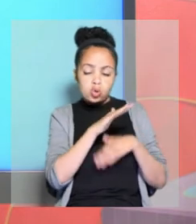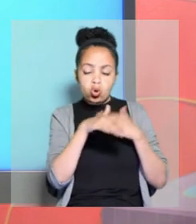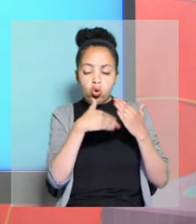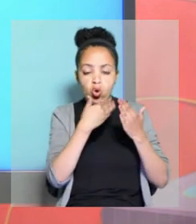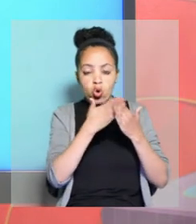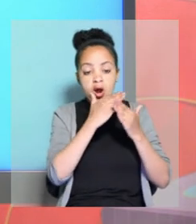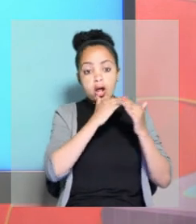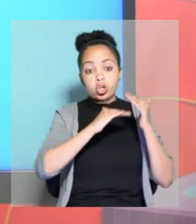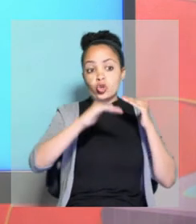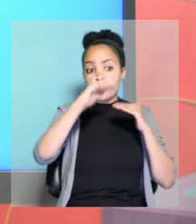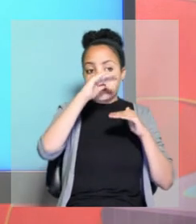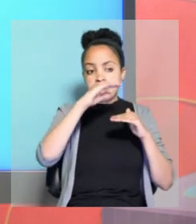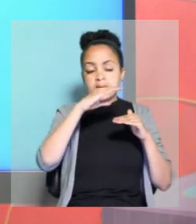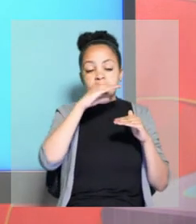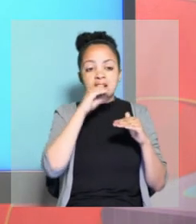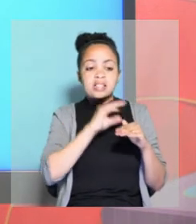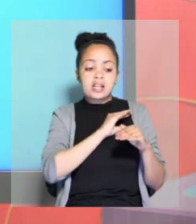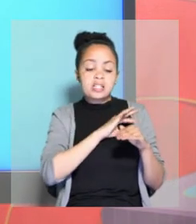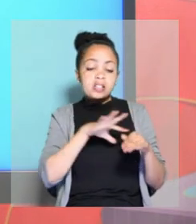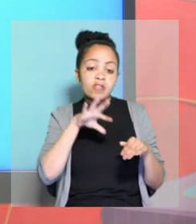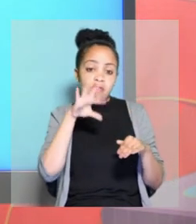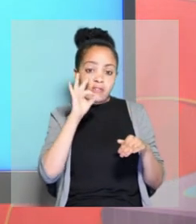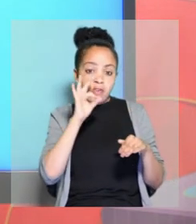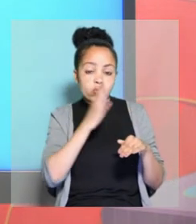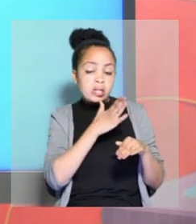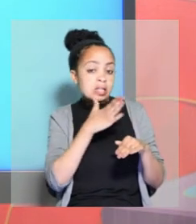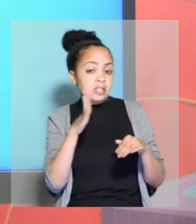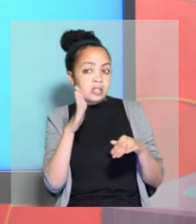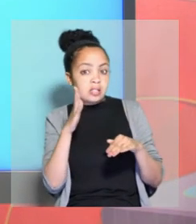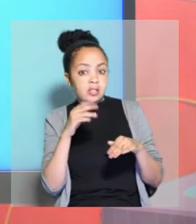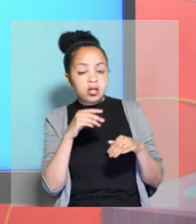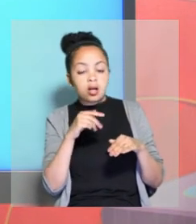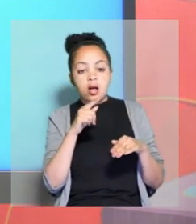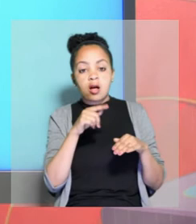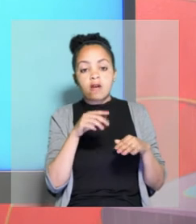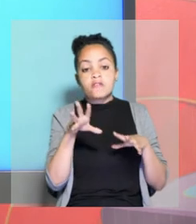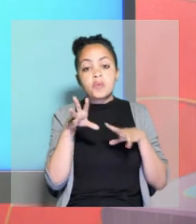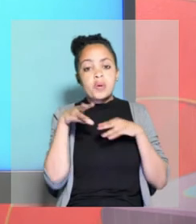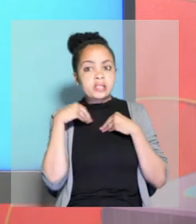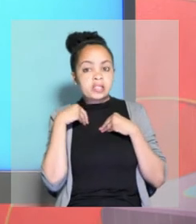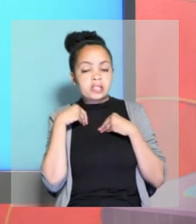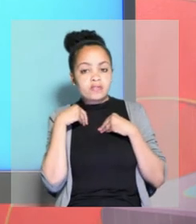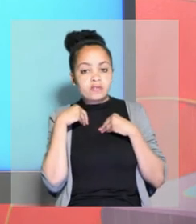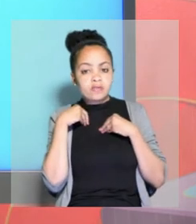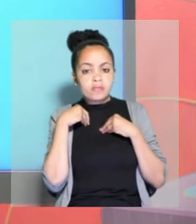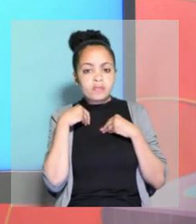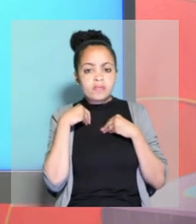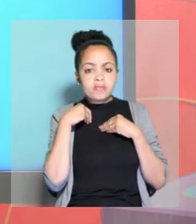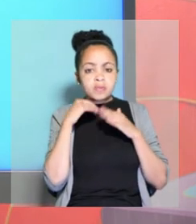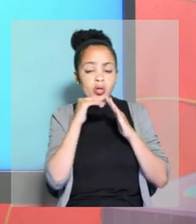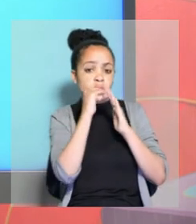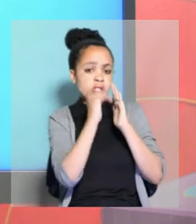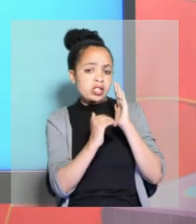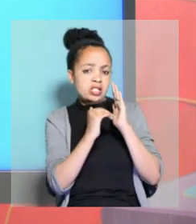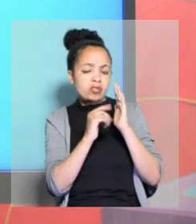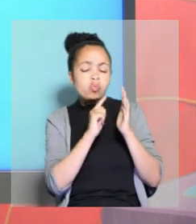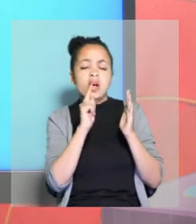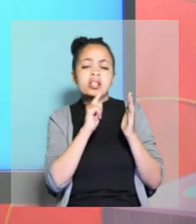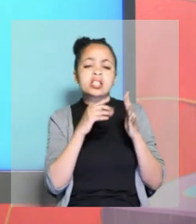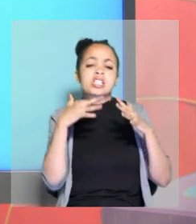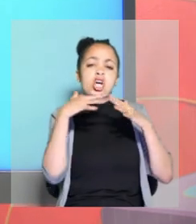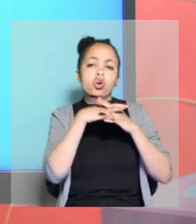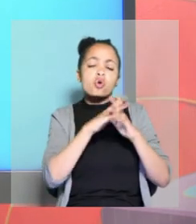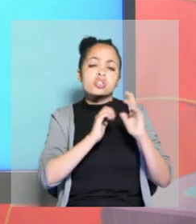dominant over the character that's found over this side, which is recessive. Here, we'll see what is the